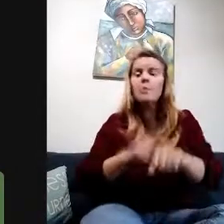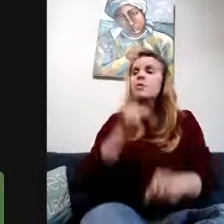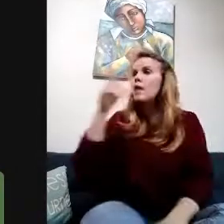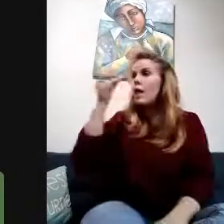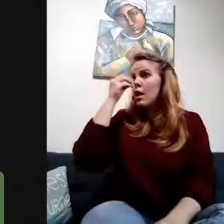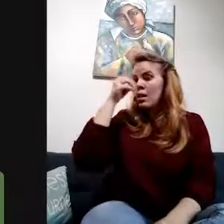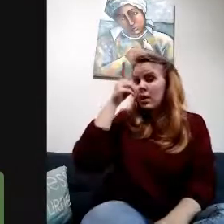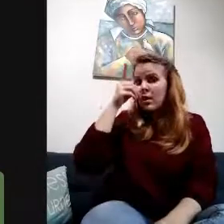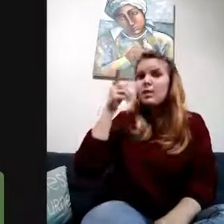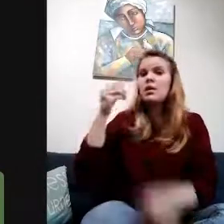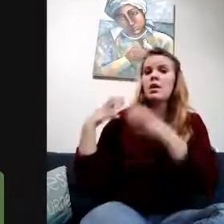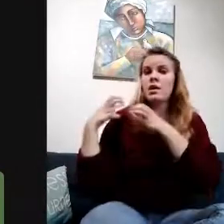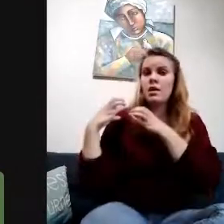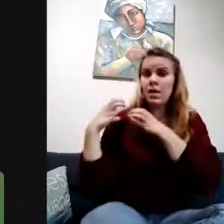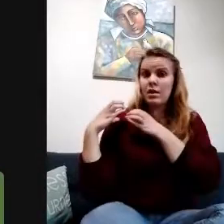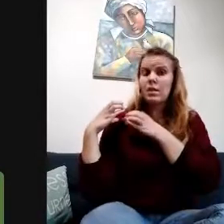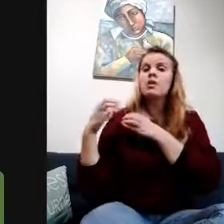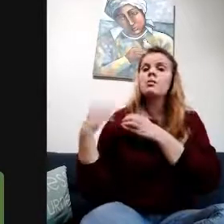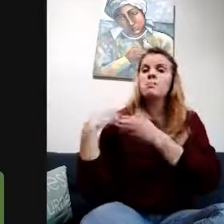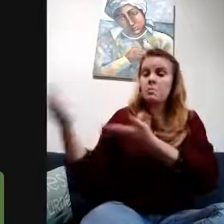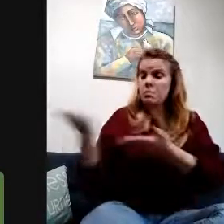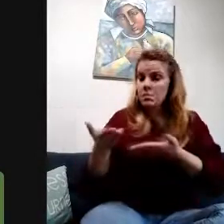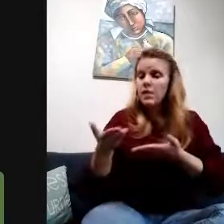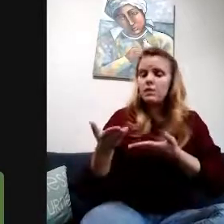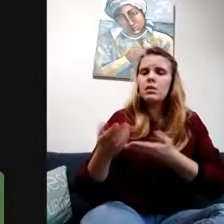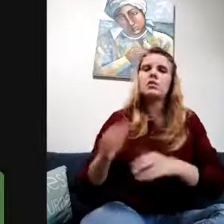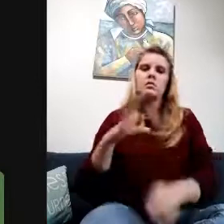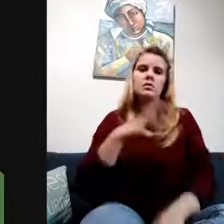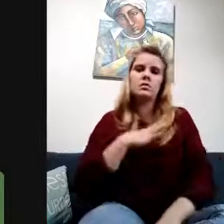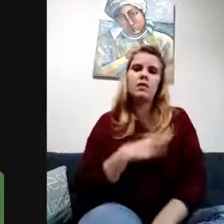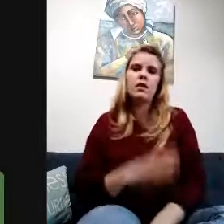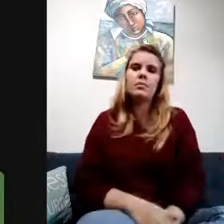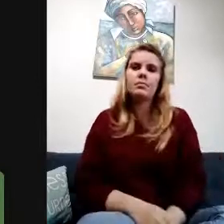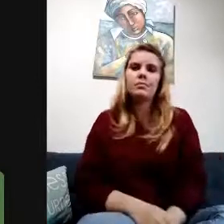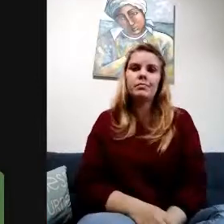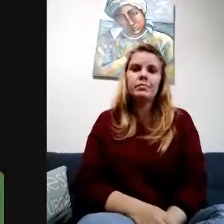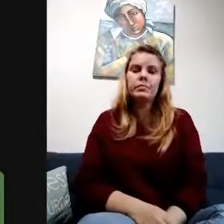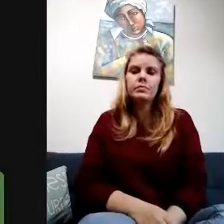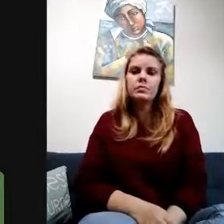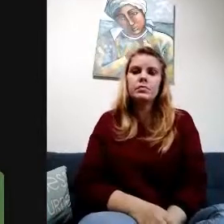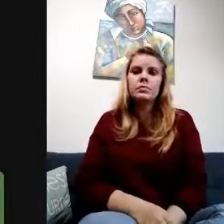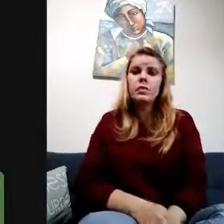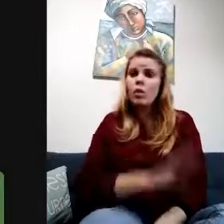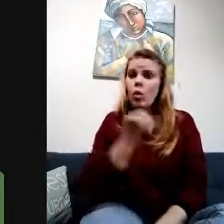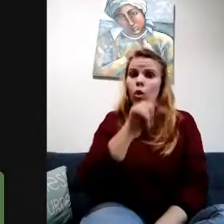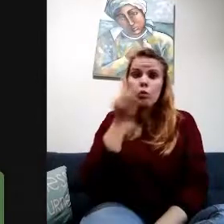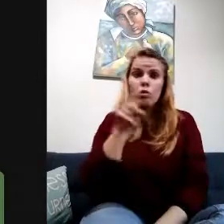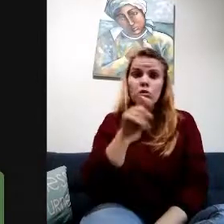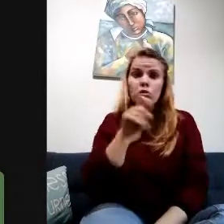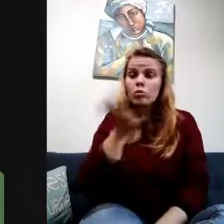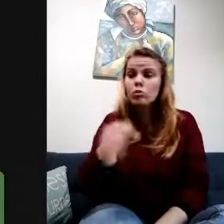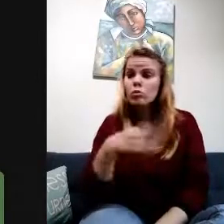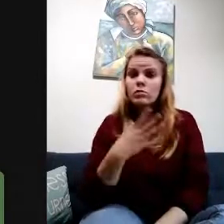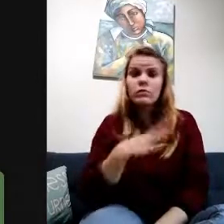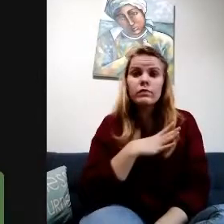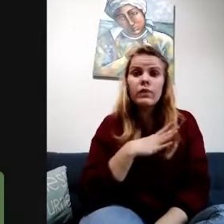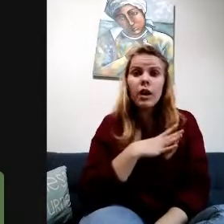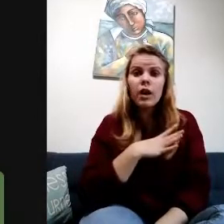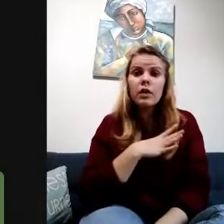That appears to be all the questions, but I mean, do you guys have any final